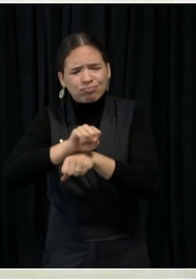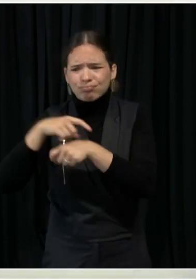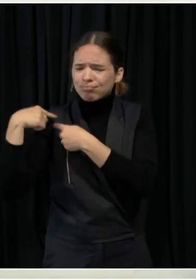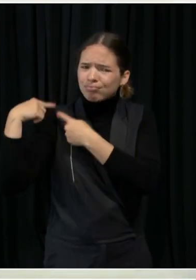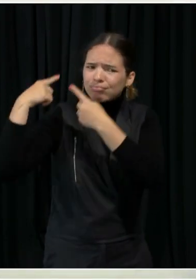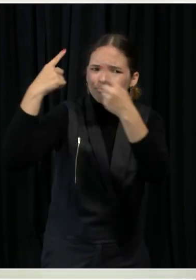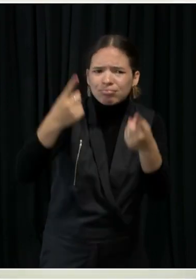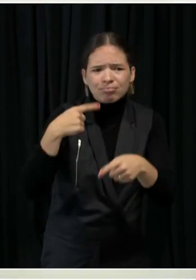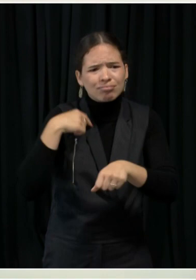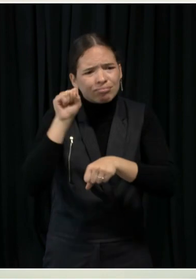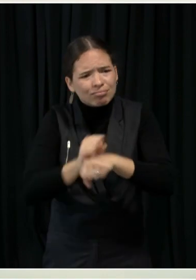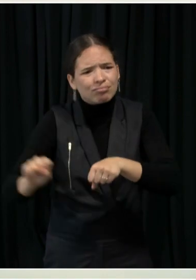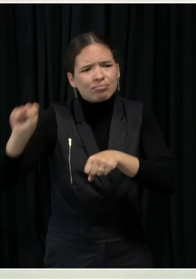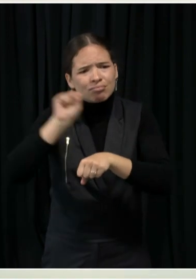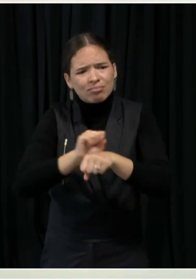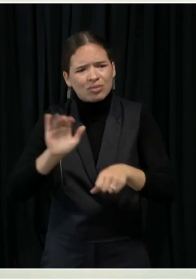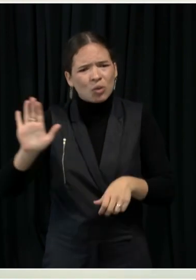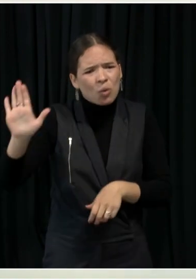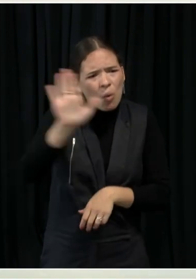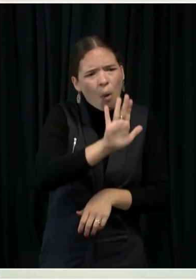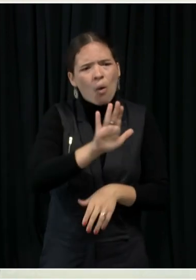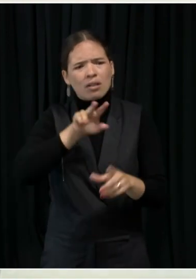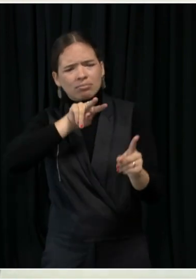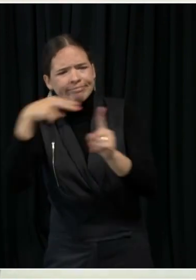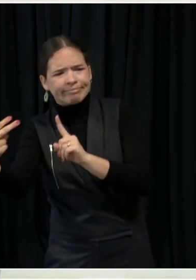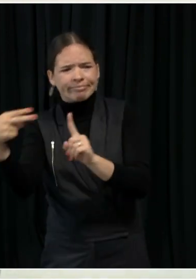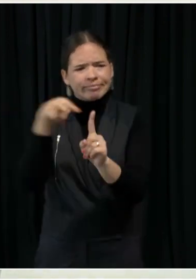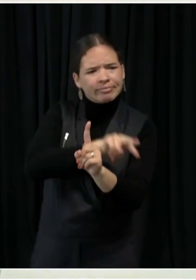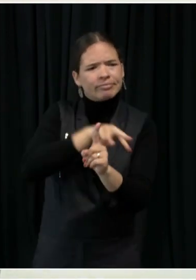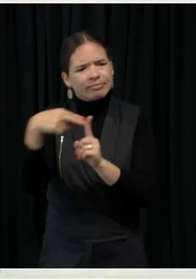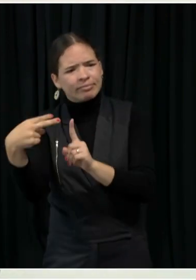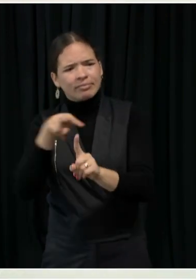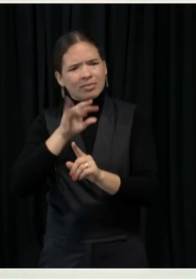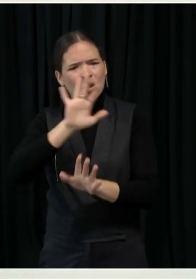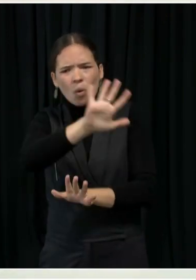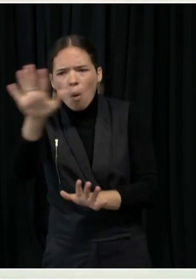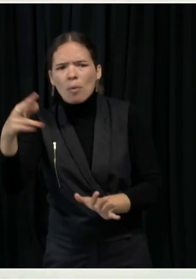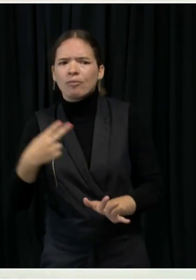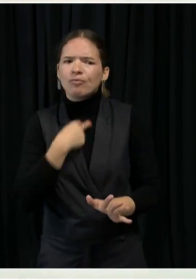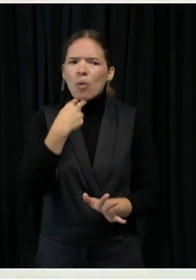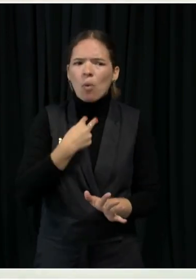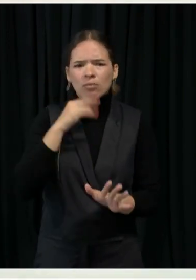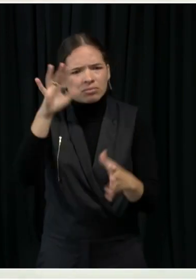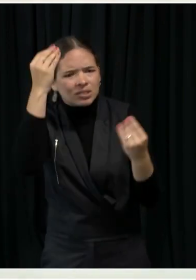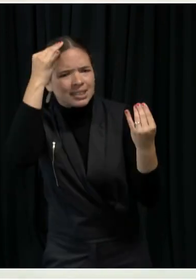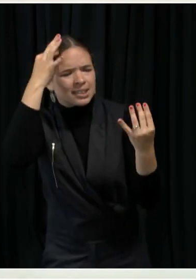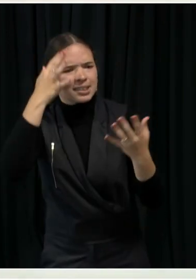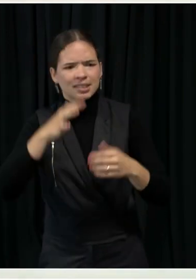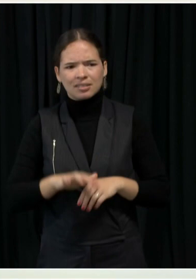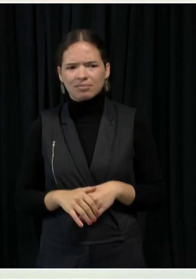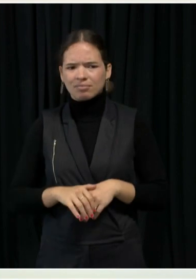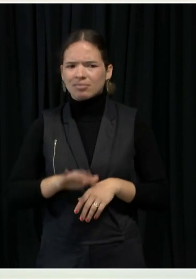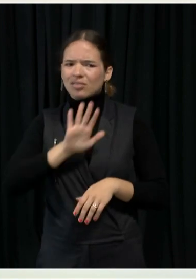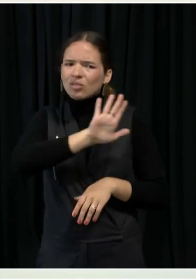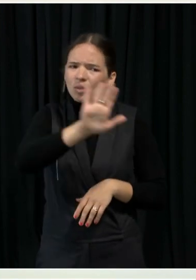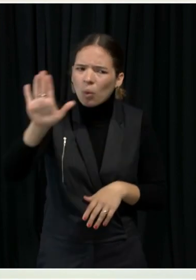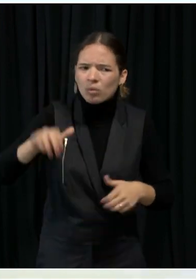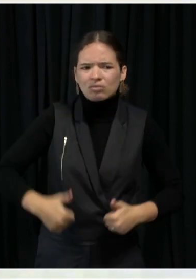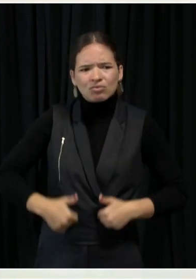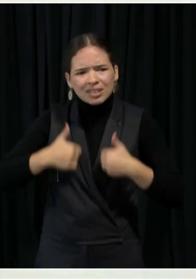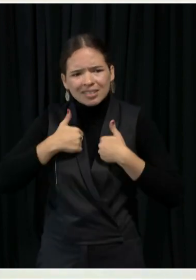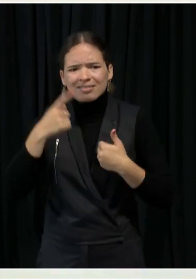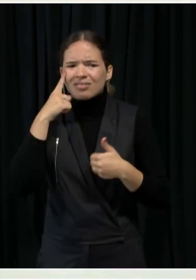eyes and through your lens and in your voice, speaking for the residents of your single-member district. I